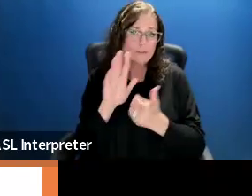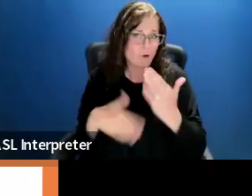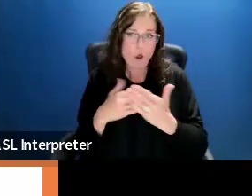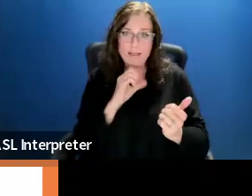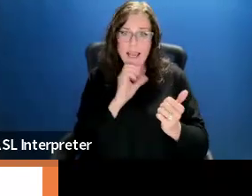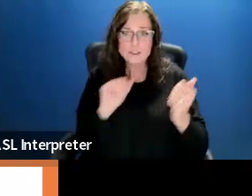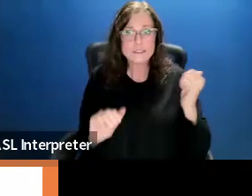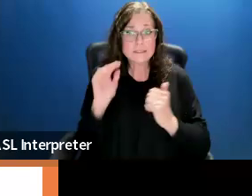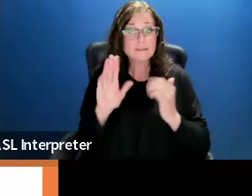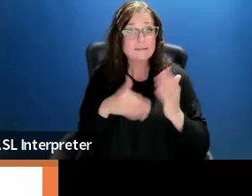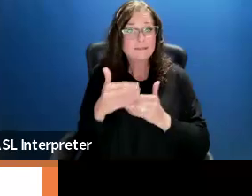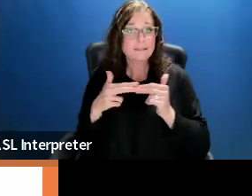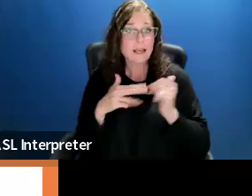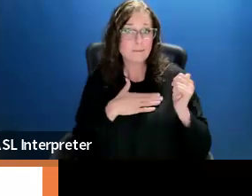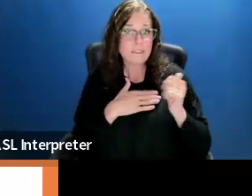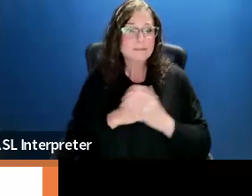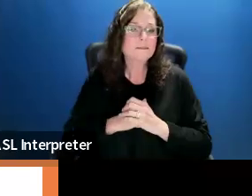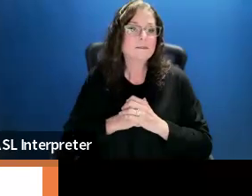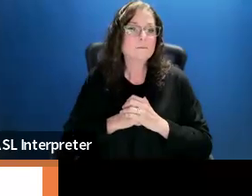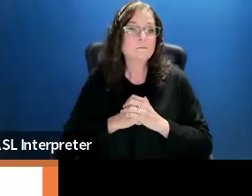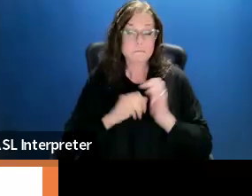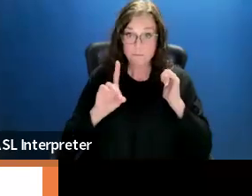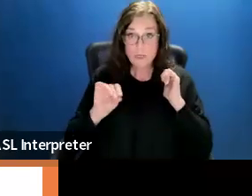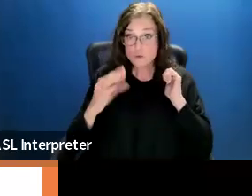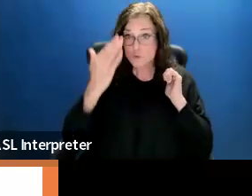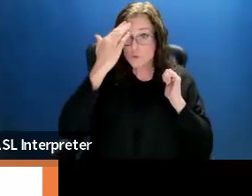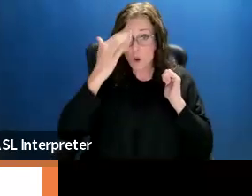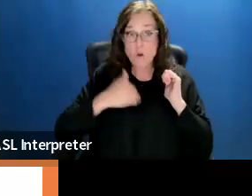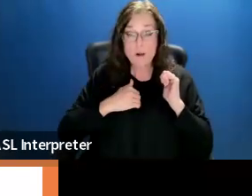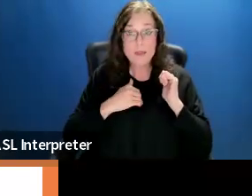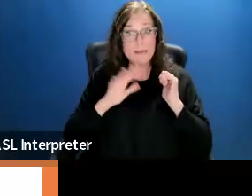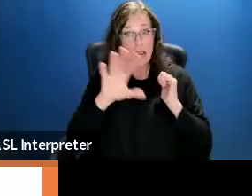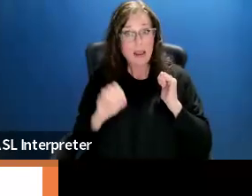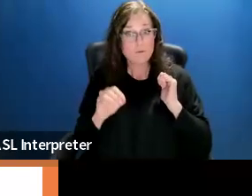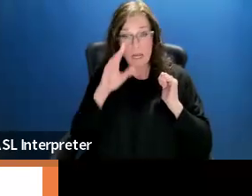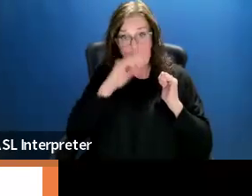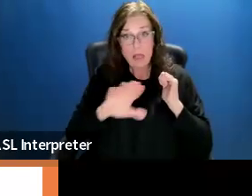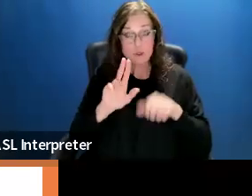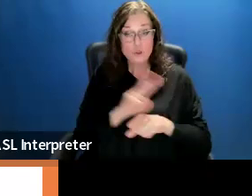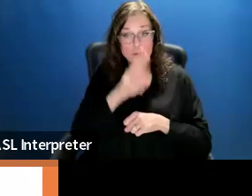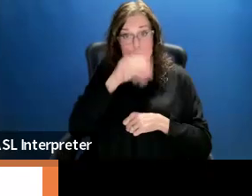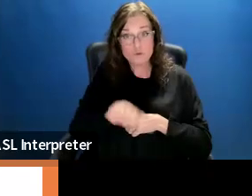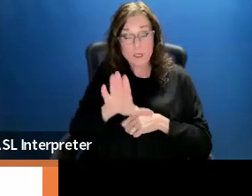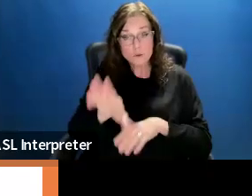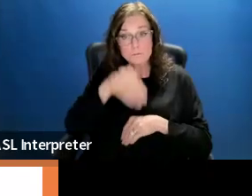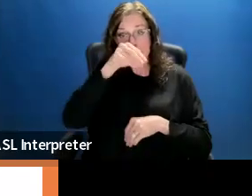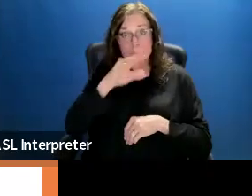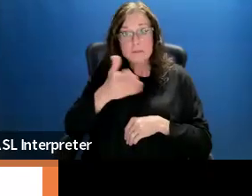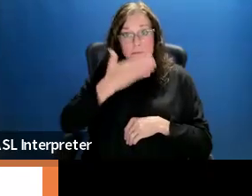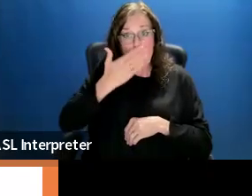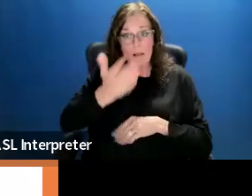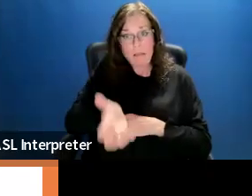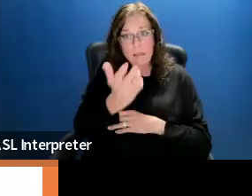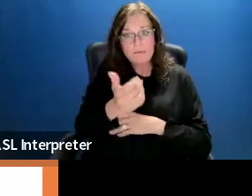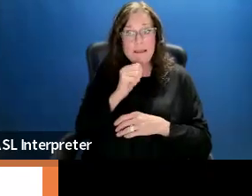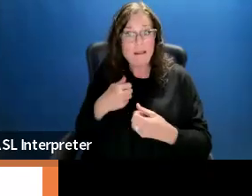ages. Next slide. Did you know that the African elephant can use its trunk to breathe, smell, lift, and